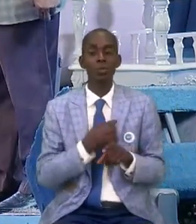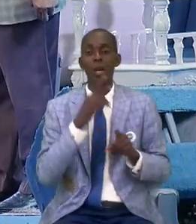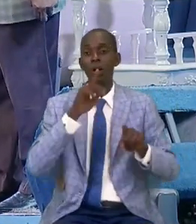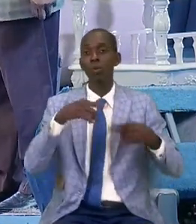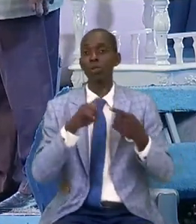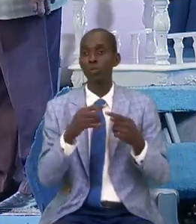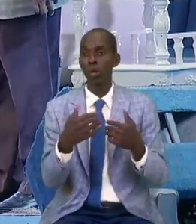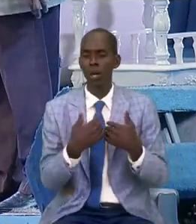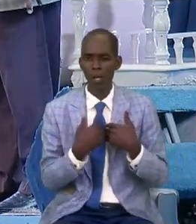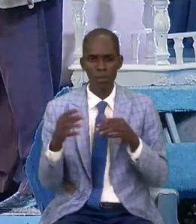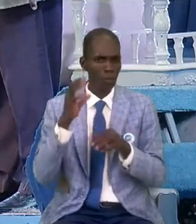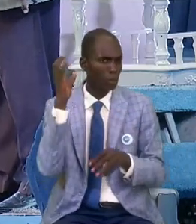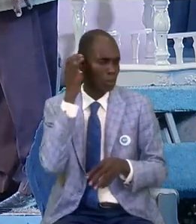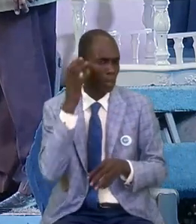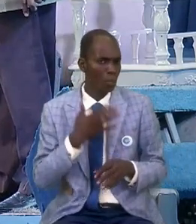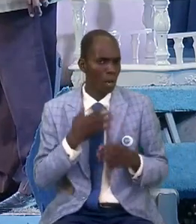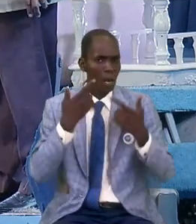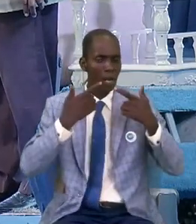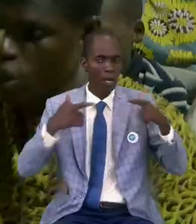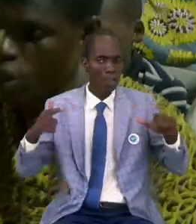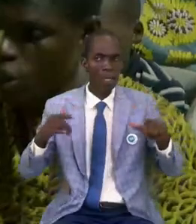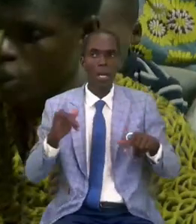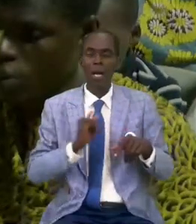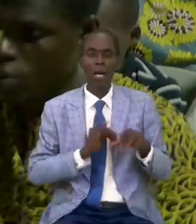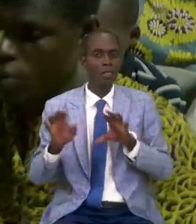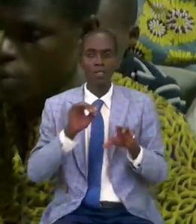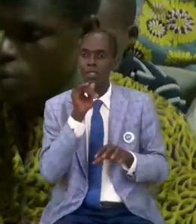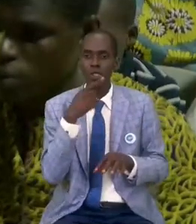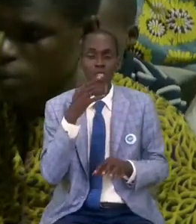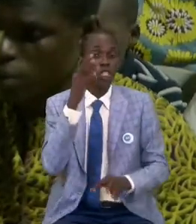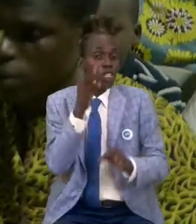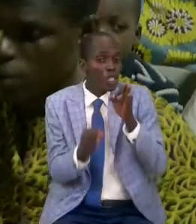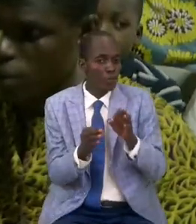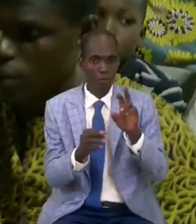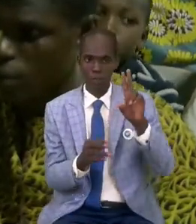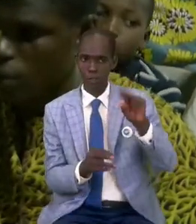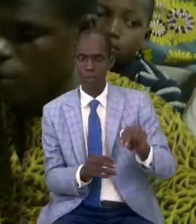to have, because you are going to have. I said, as